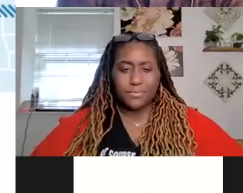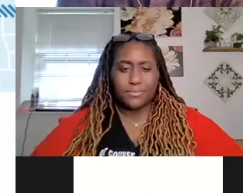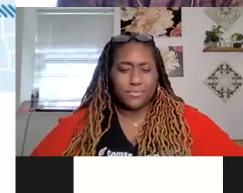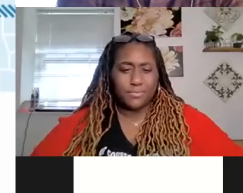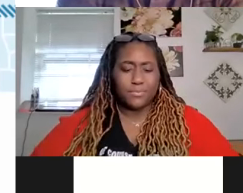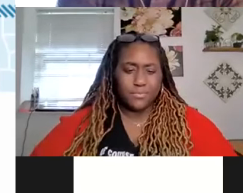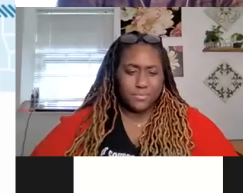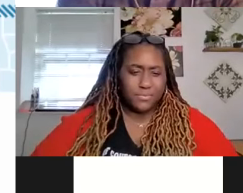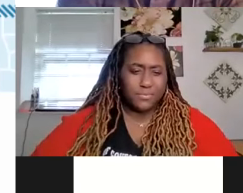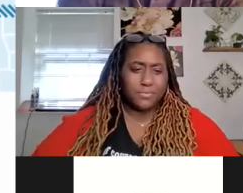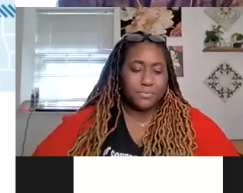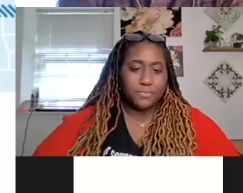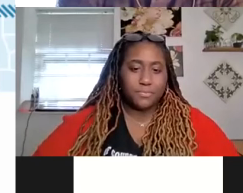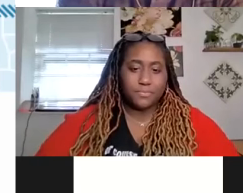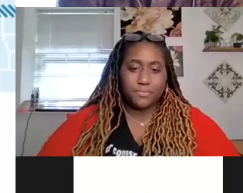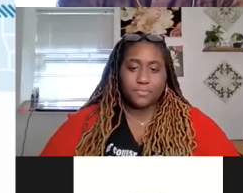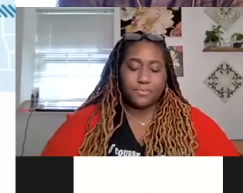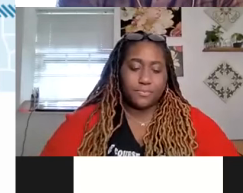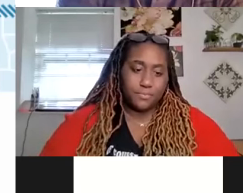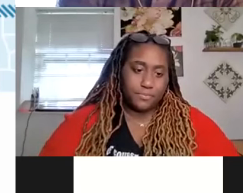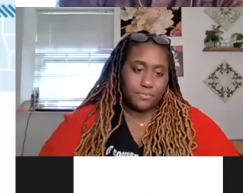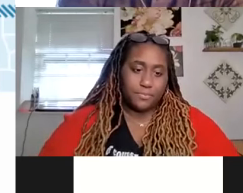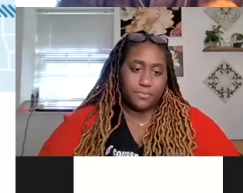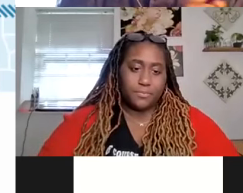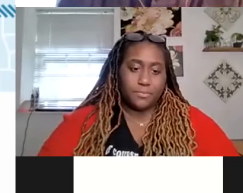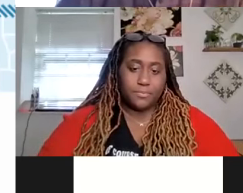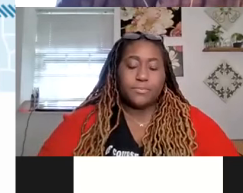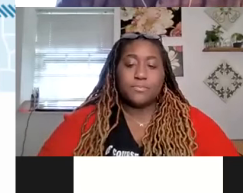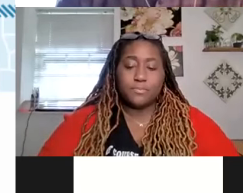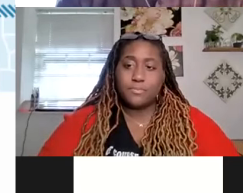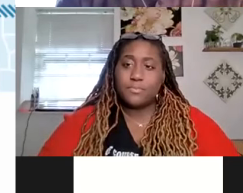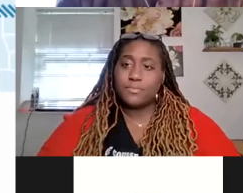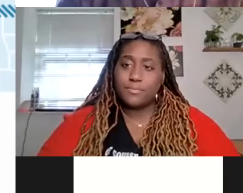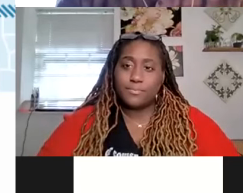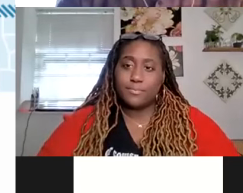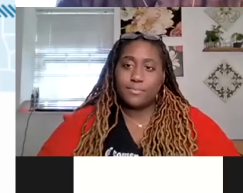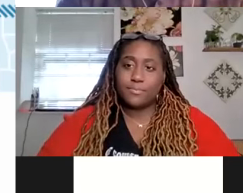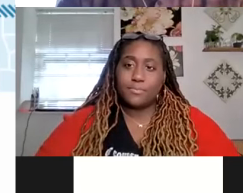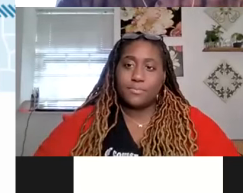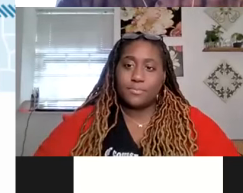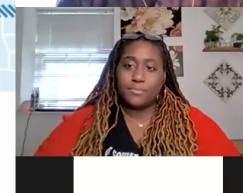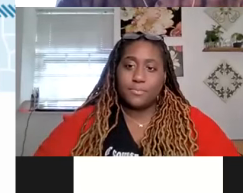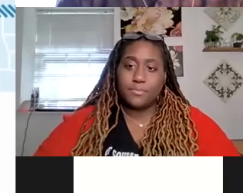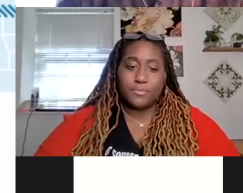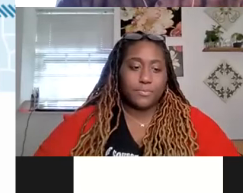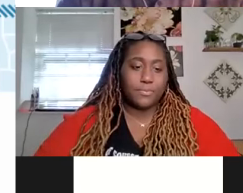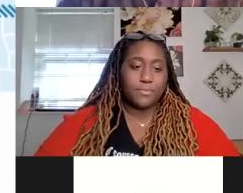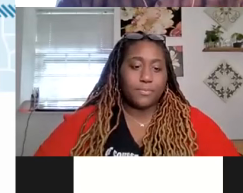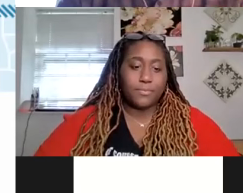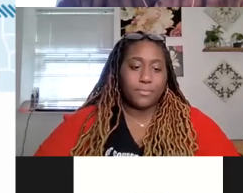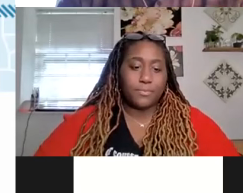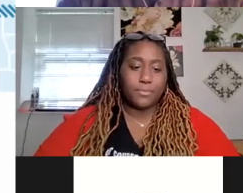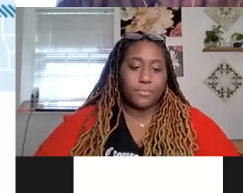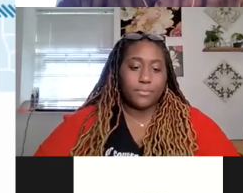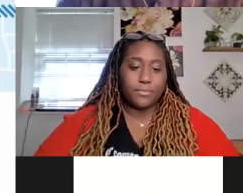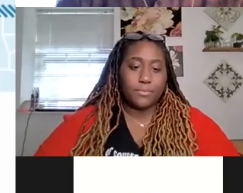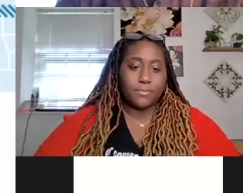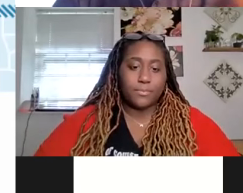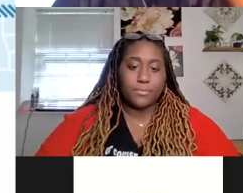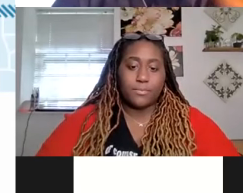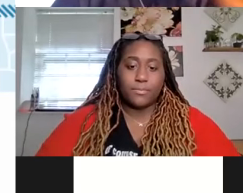do that. So it kind of lets us off the hook a little bit in terms of that, how do I gather your story, which I think does put us in